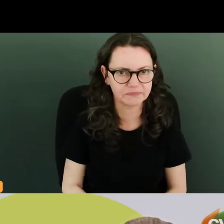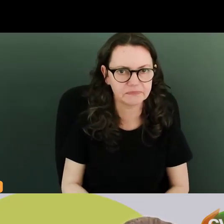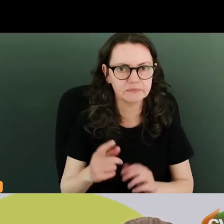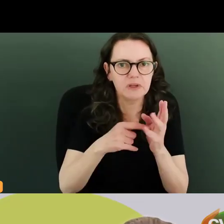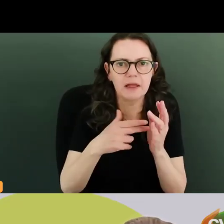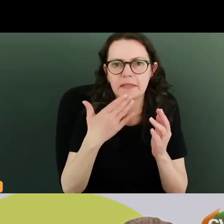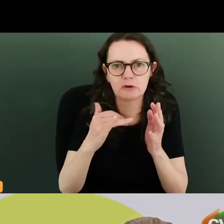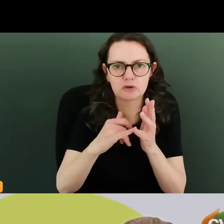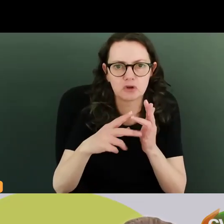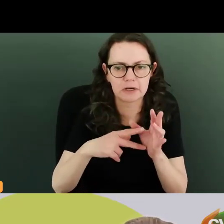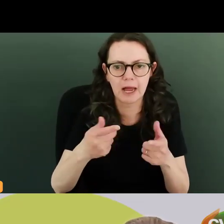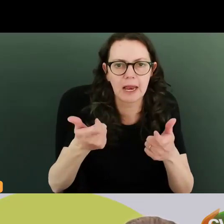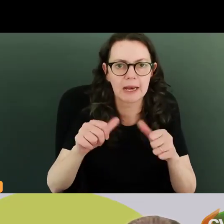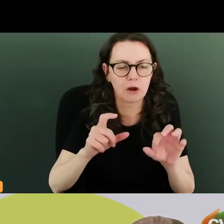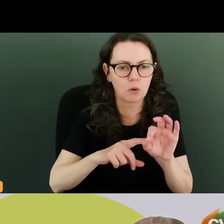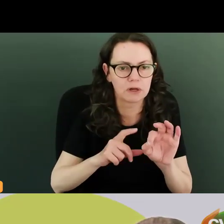The next question,